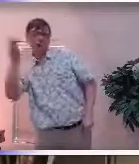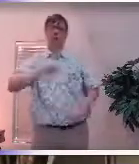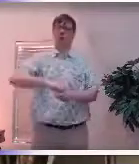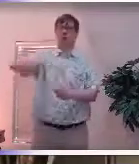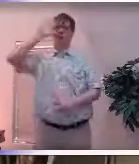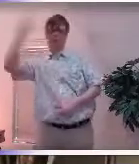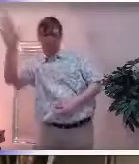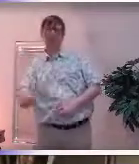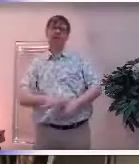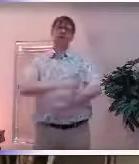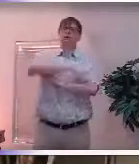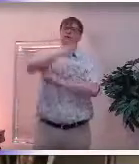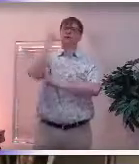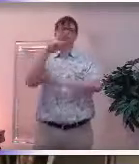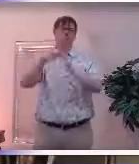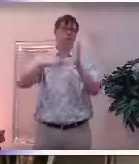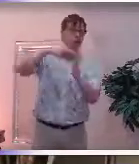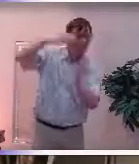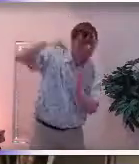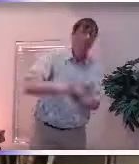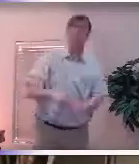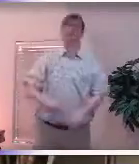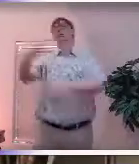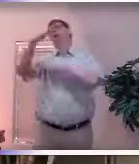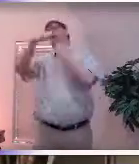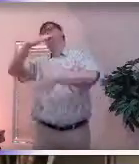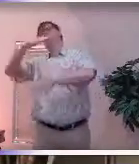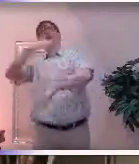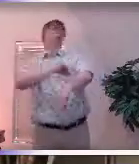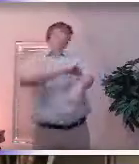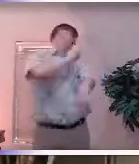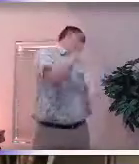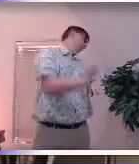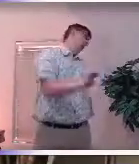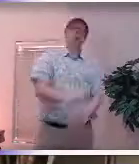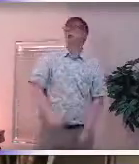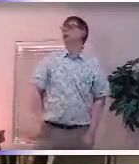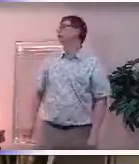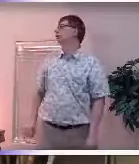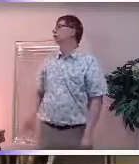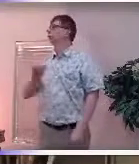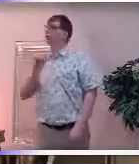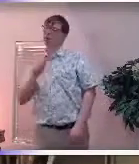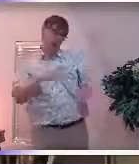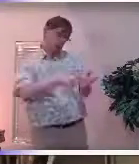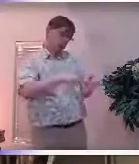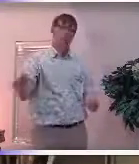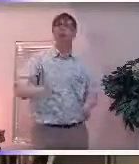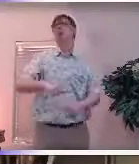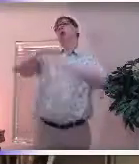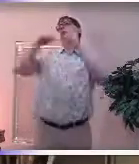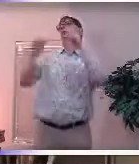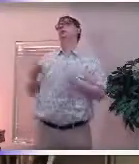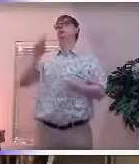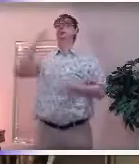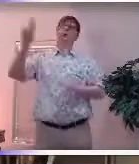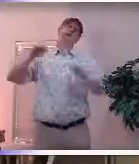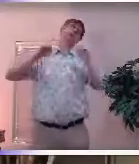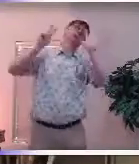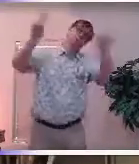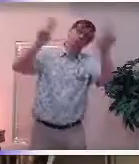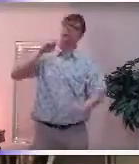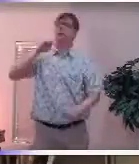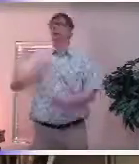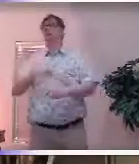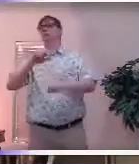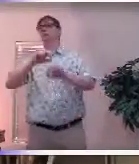new liver in less than a year it takes to get a new liver. There are 27 bones in